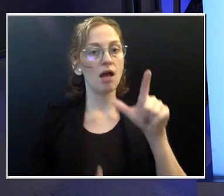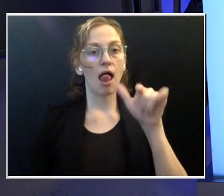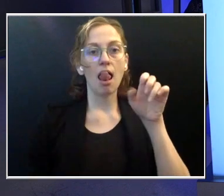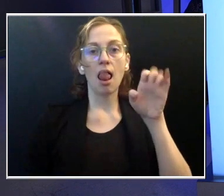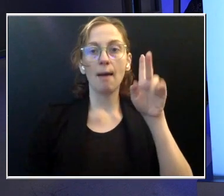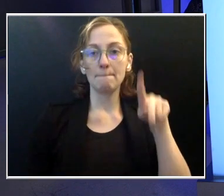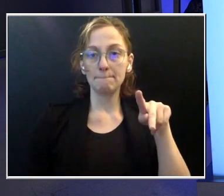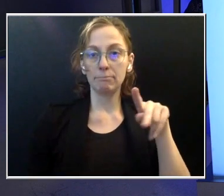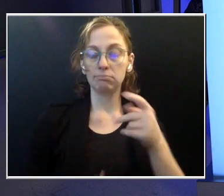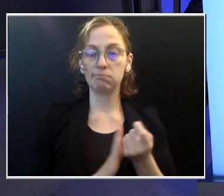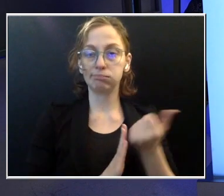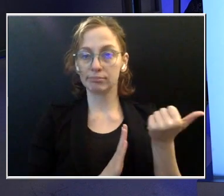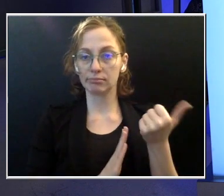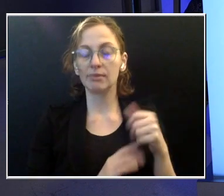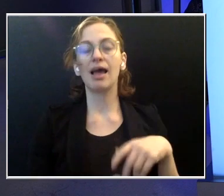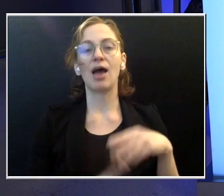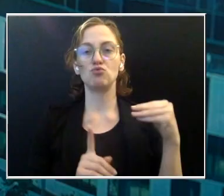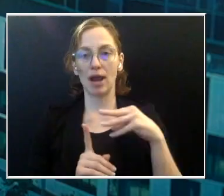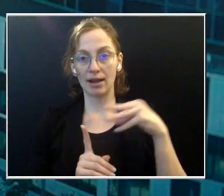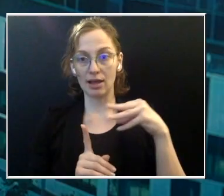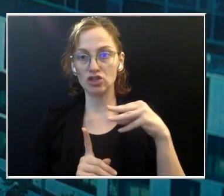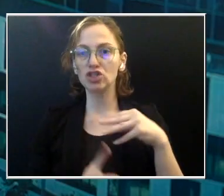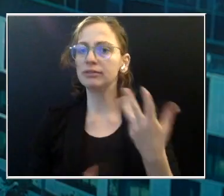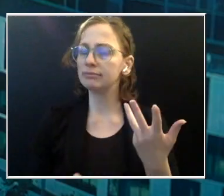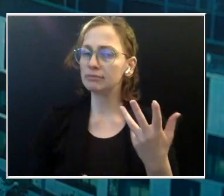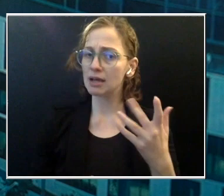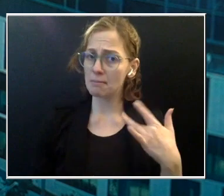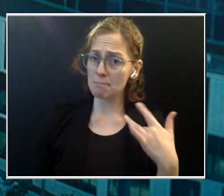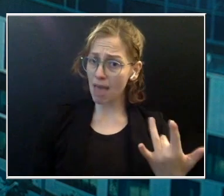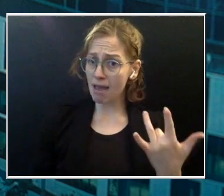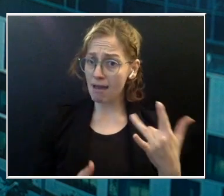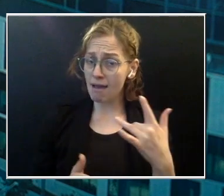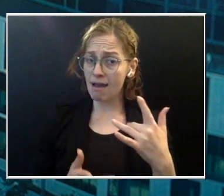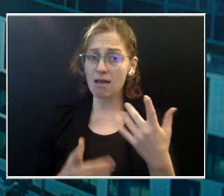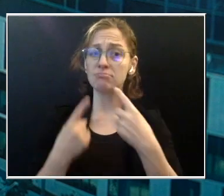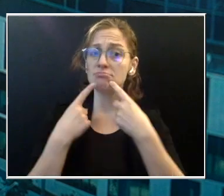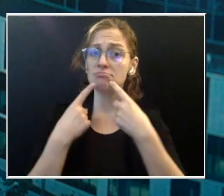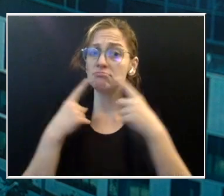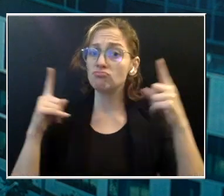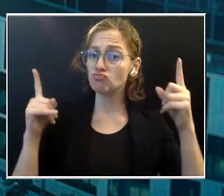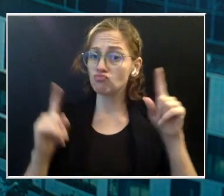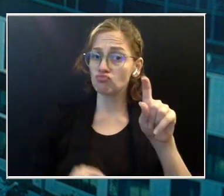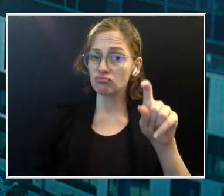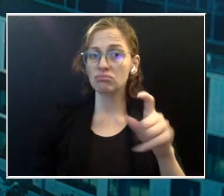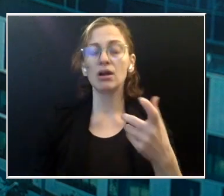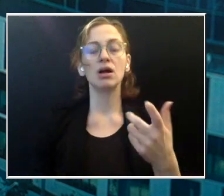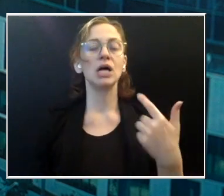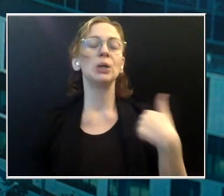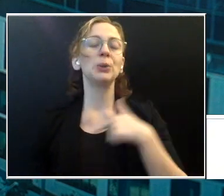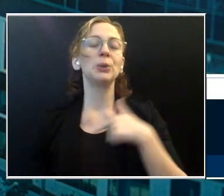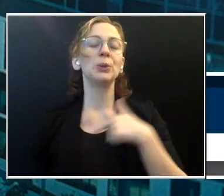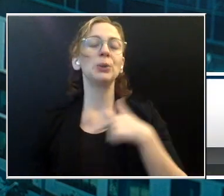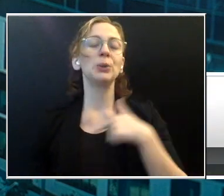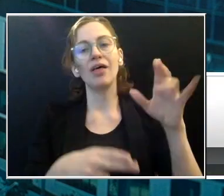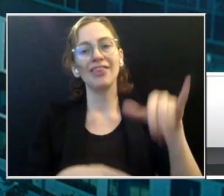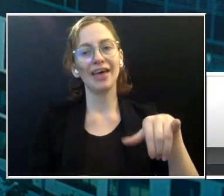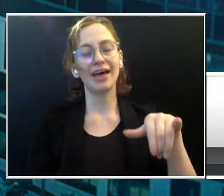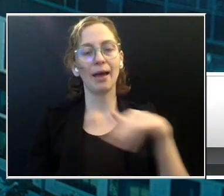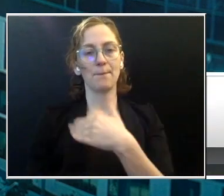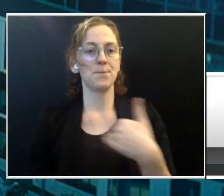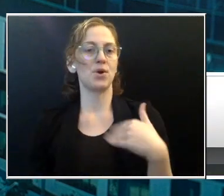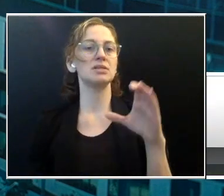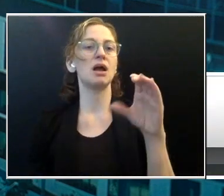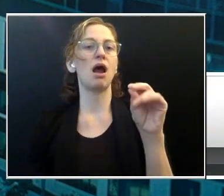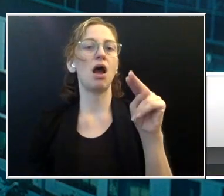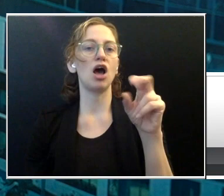treatments? Sure. So we call lumpectomy plus radiation breast conservation. That's the umbrella term for that treatment. And breast conservation